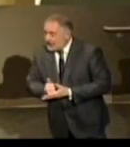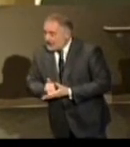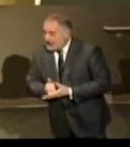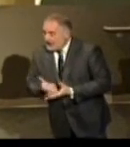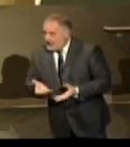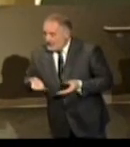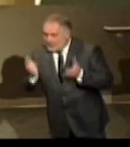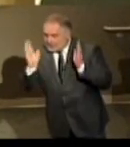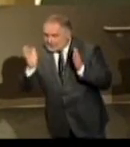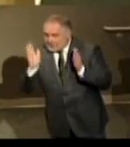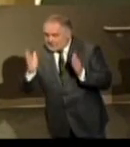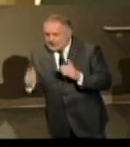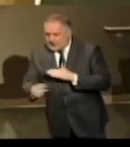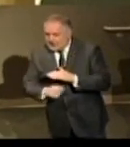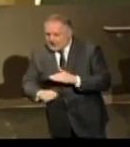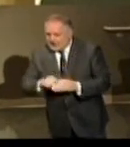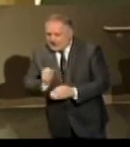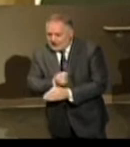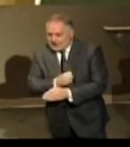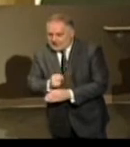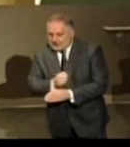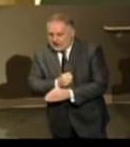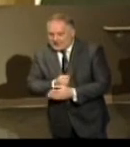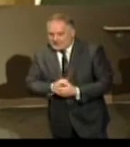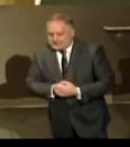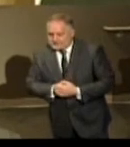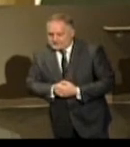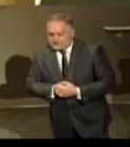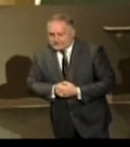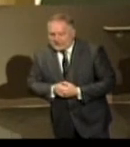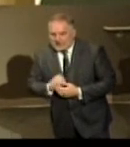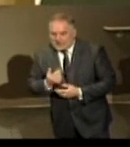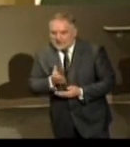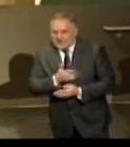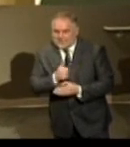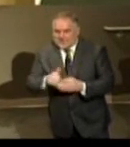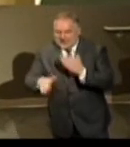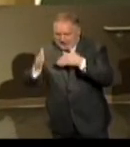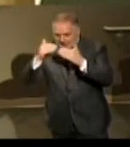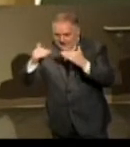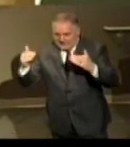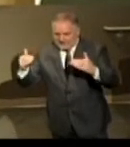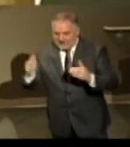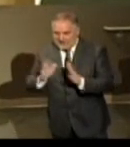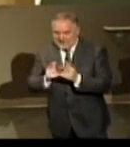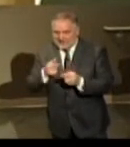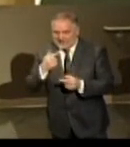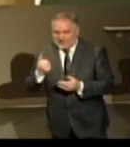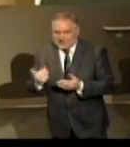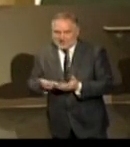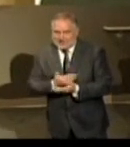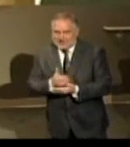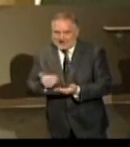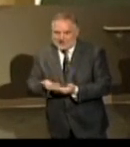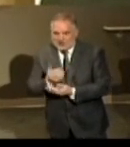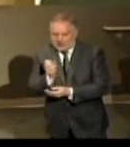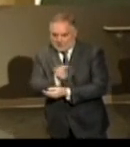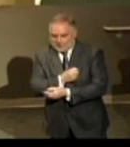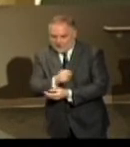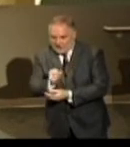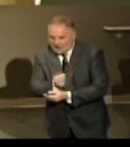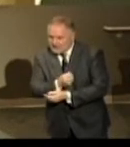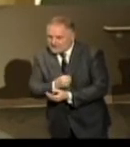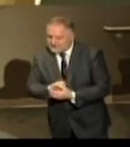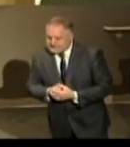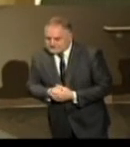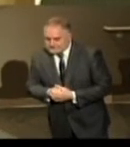I want you to listen to the theme of the song. Here's the theme of the song we're going to sing in heaven. The Bible said we're going to sing a new song. Here's the theme of it. I want you to listen.